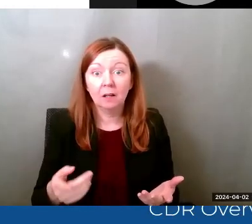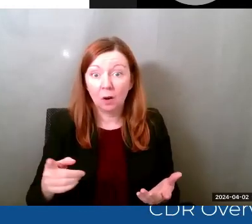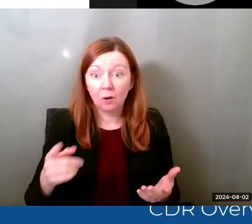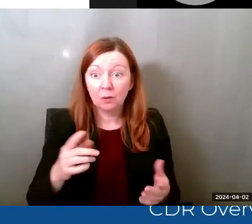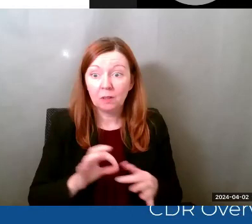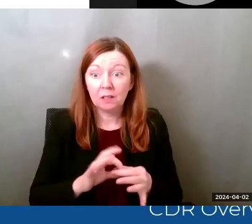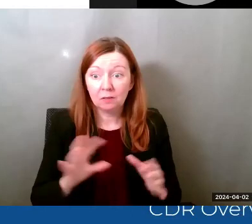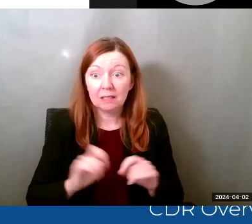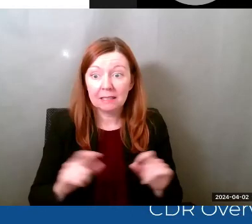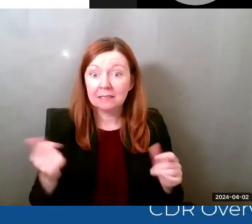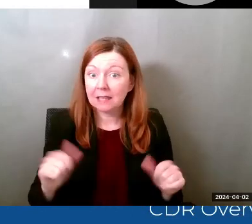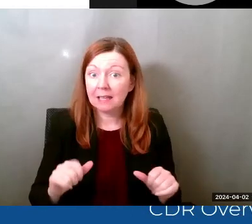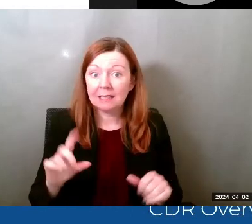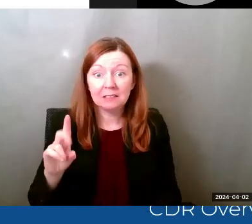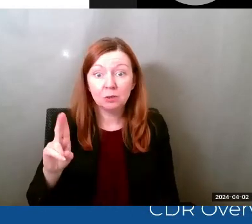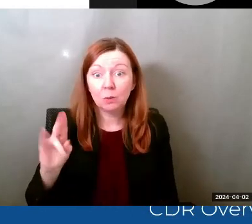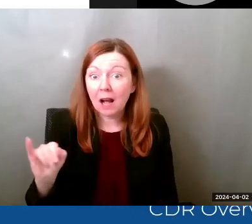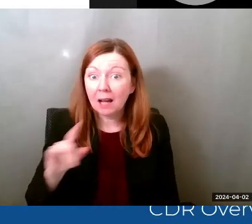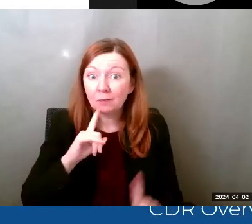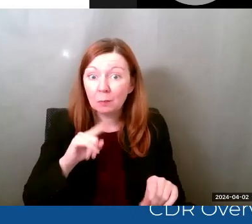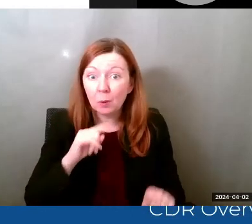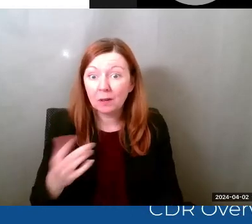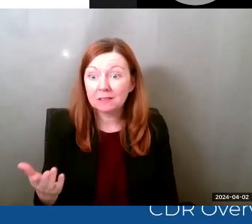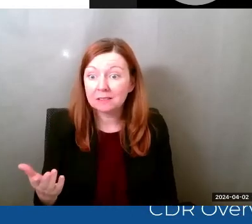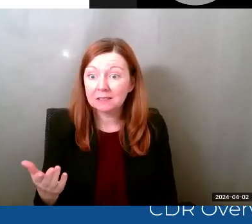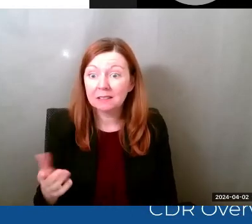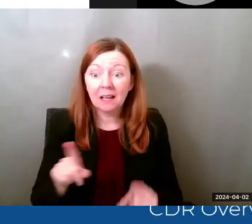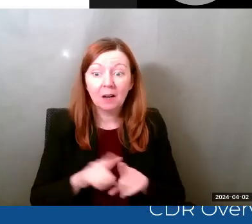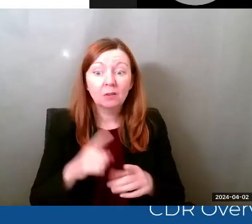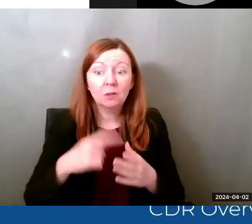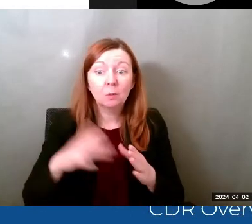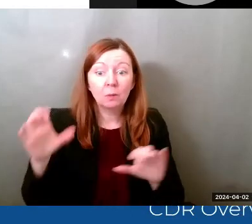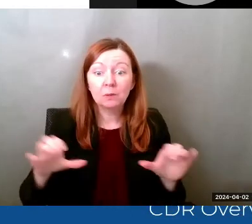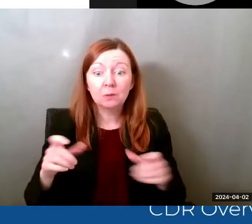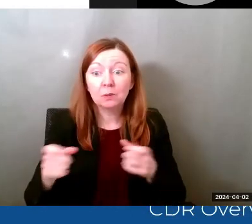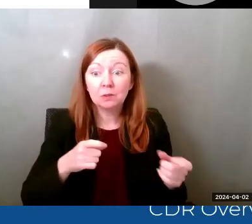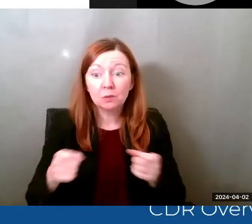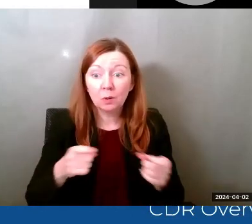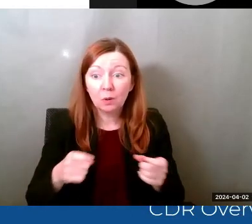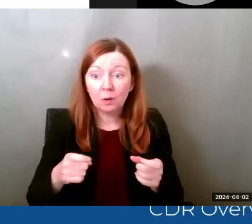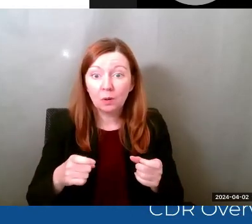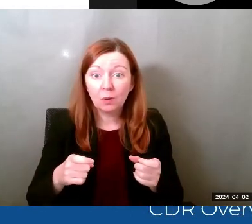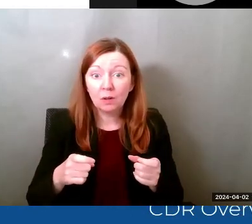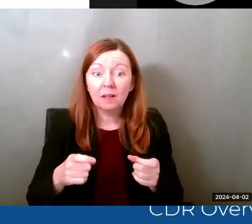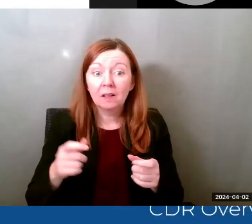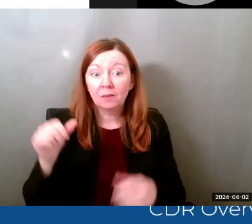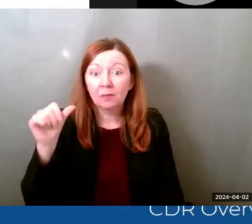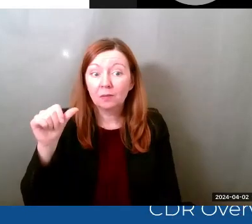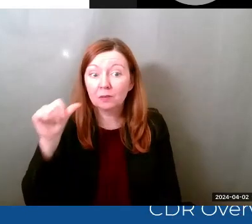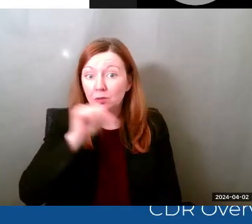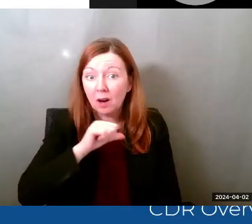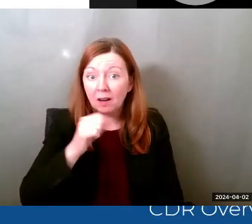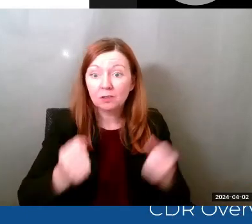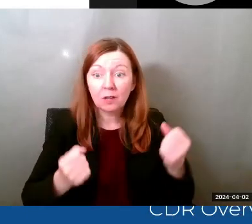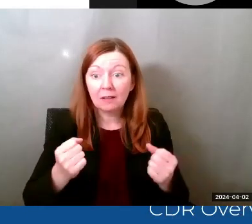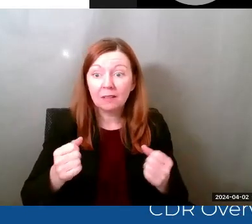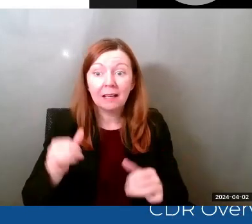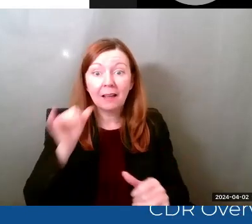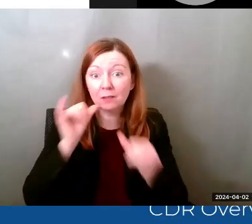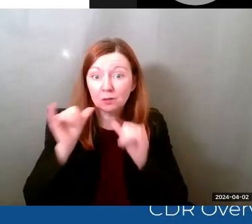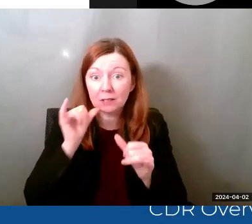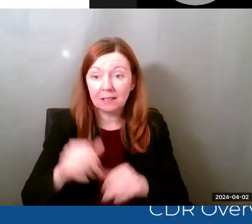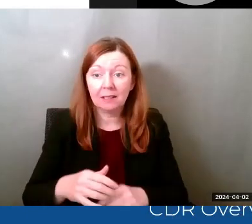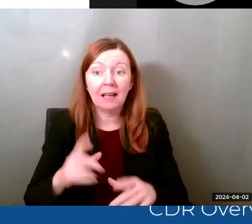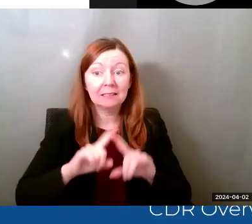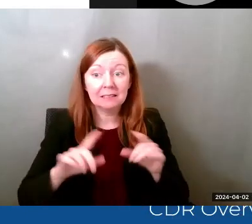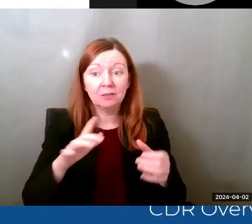going to release any DUI reports? And also, what are you going to do to control the drunk driving and the drinking and coming through different